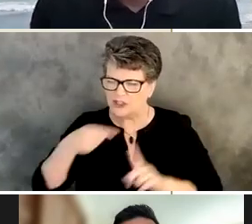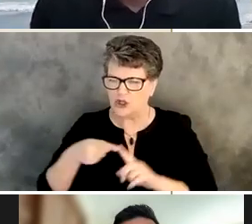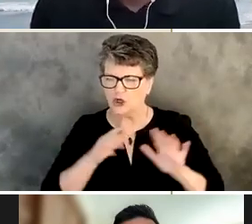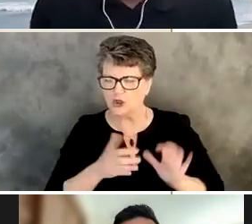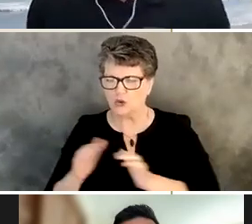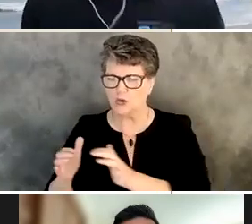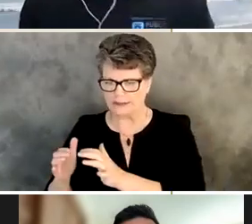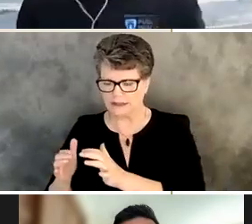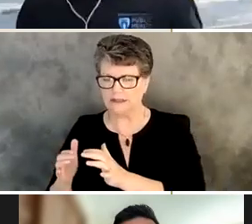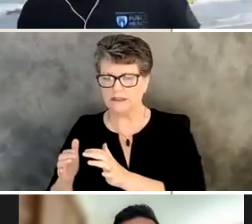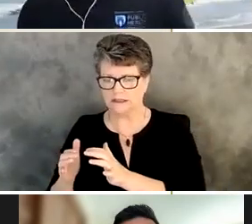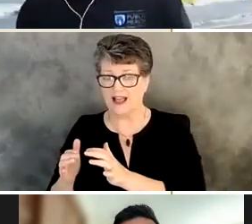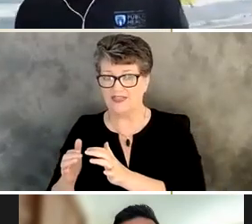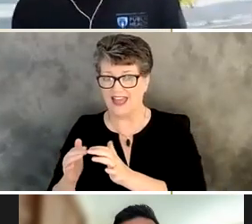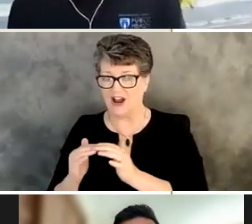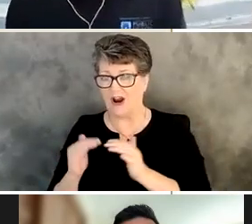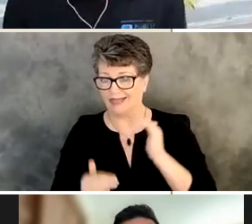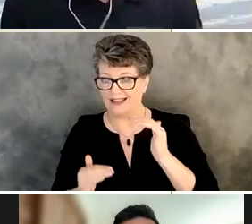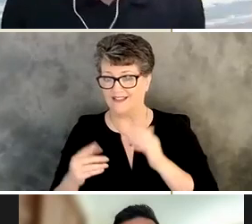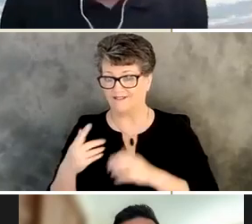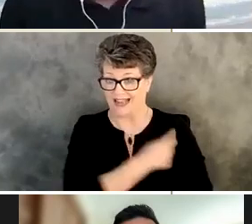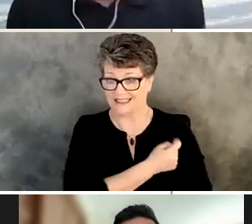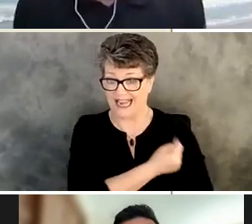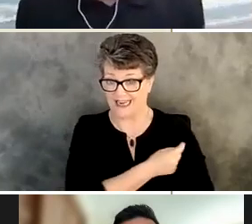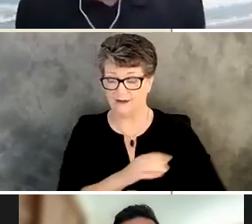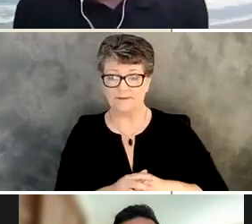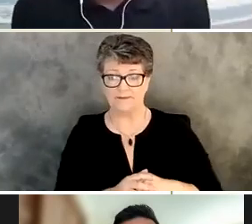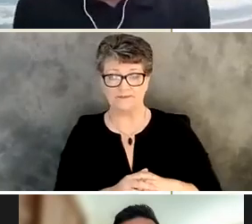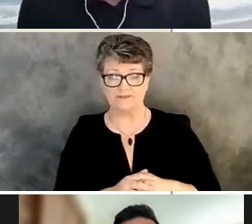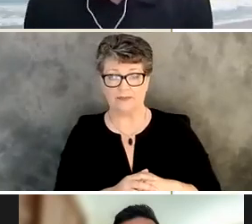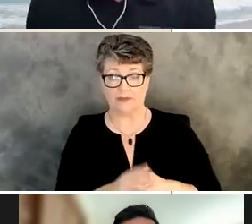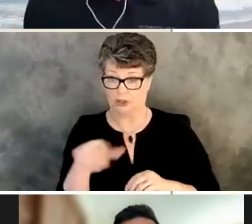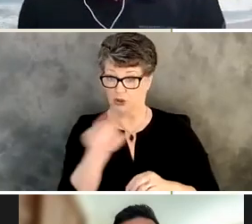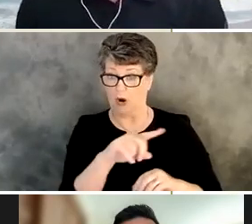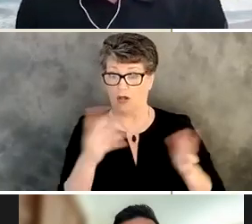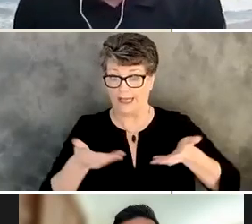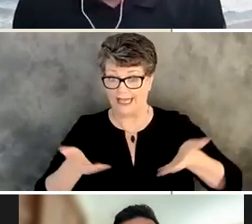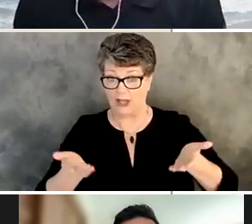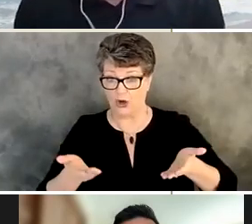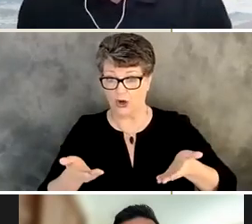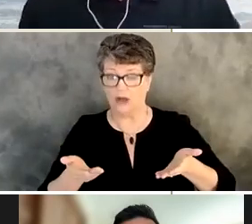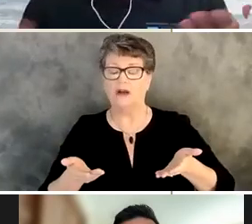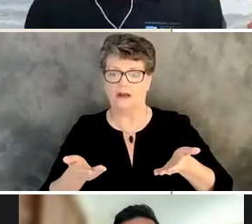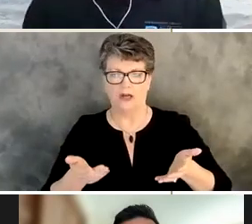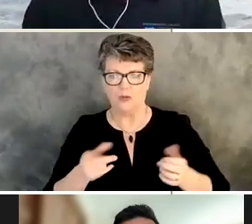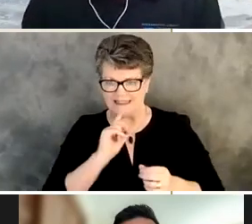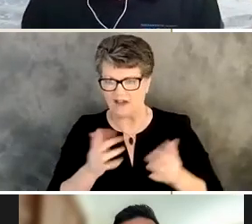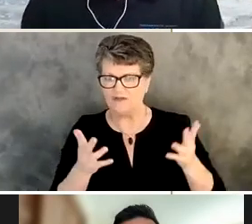are less vaccinated. And definitely, you all being here, we definitely want to try to